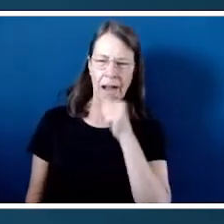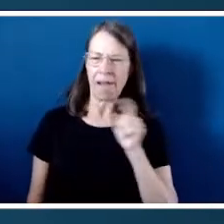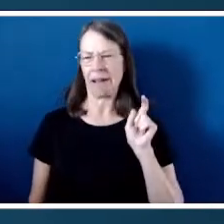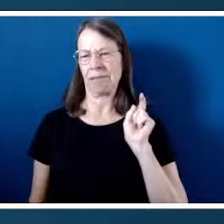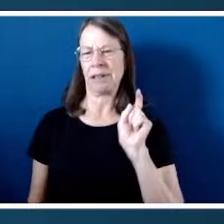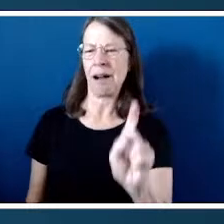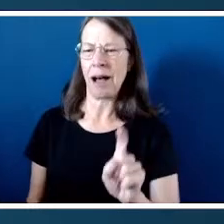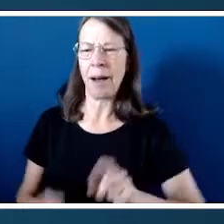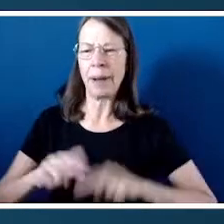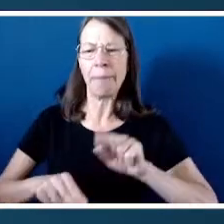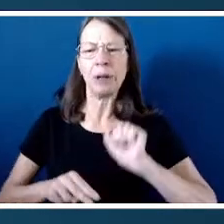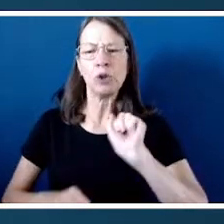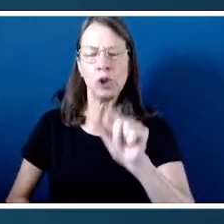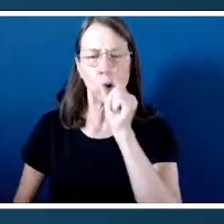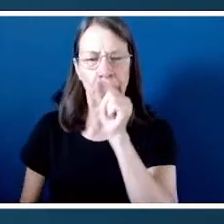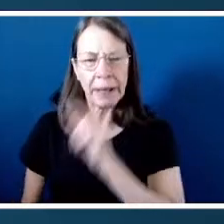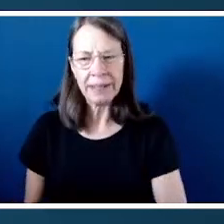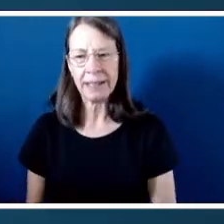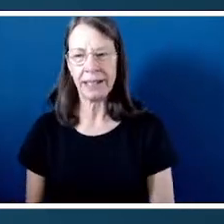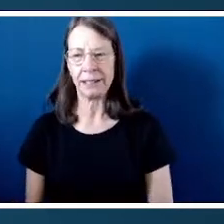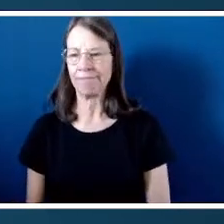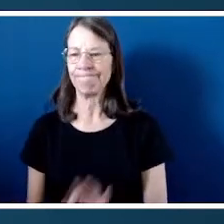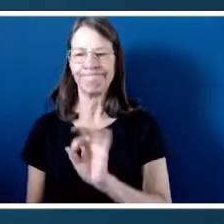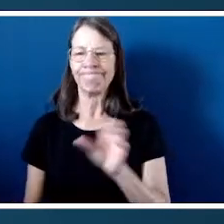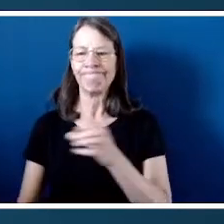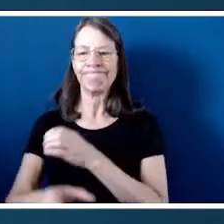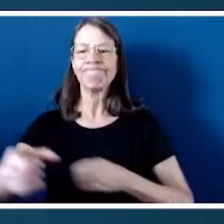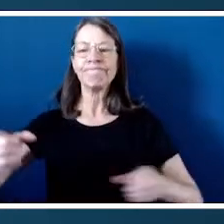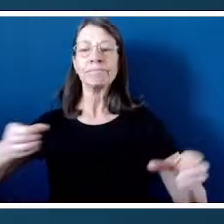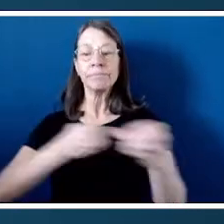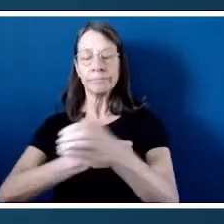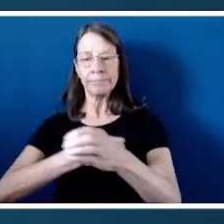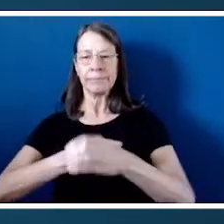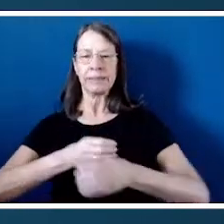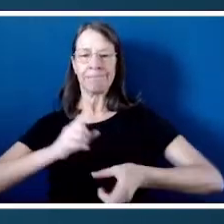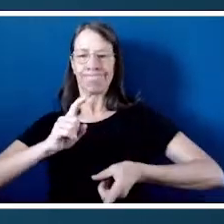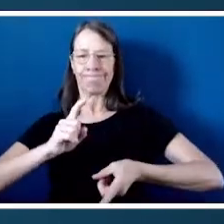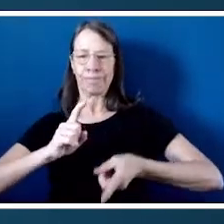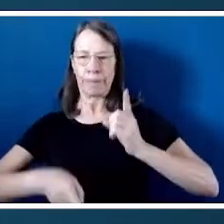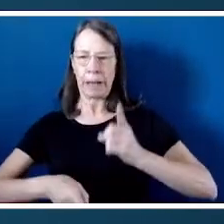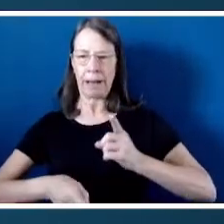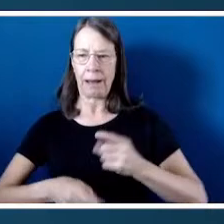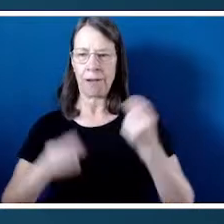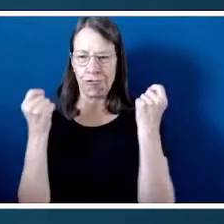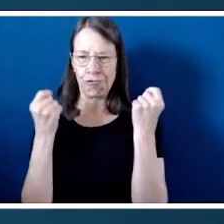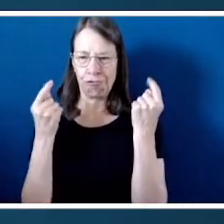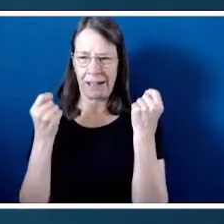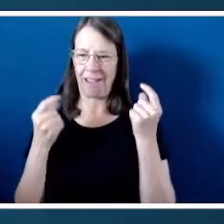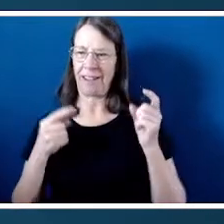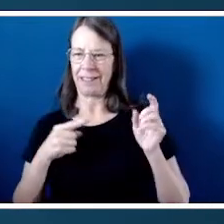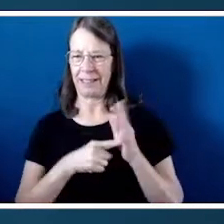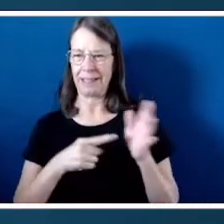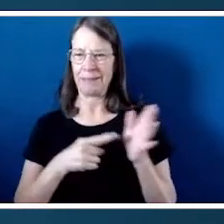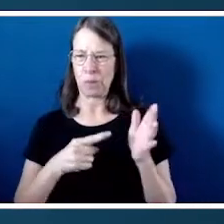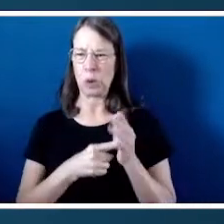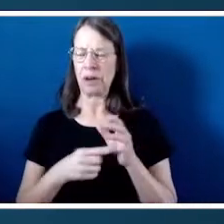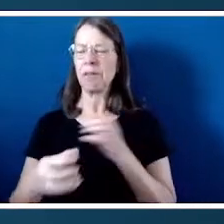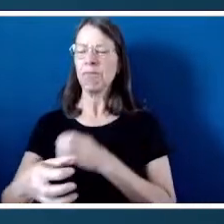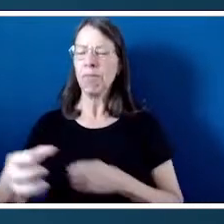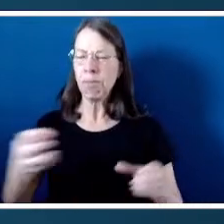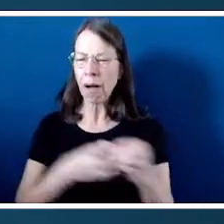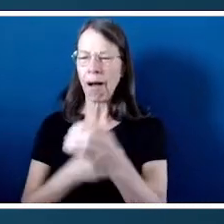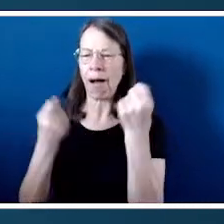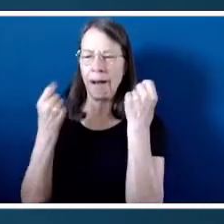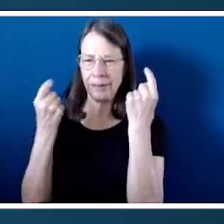in the shoes for a day. Empathy is an important starting point for good development.